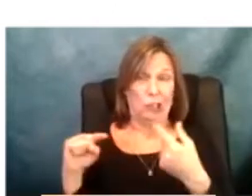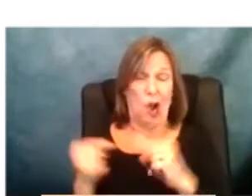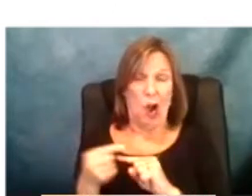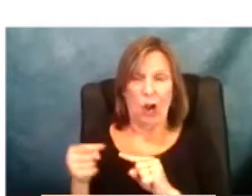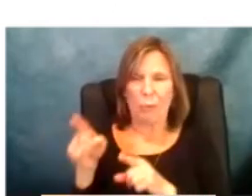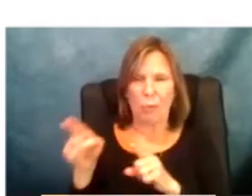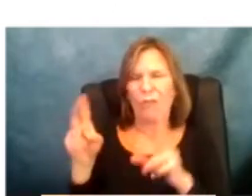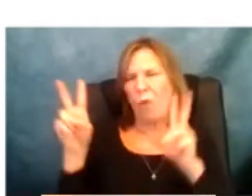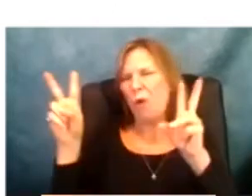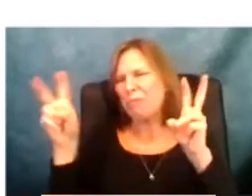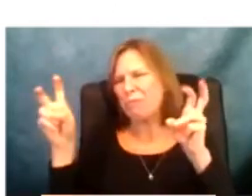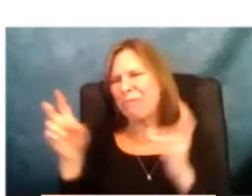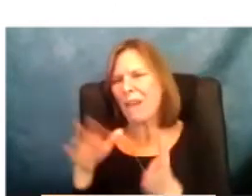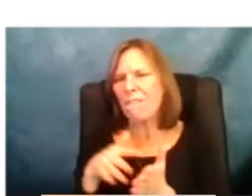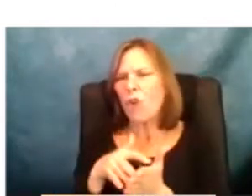term,